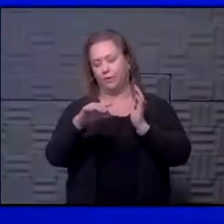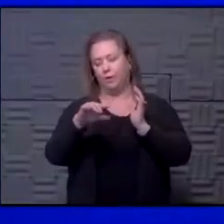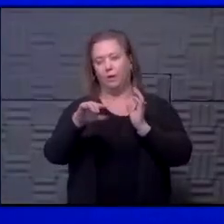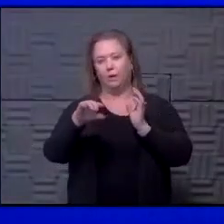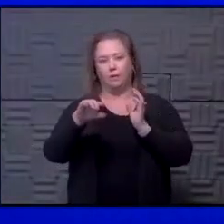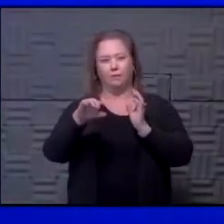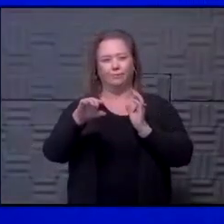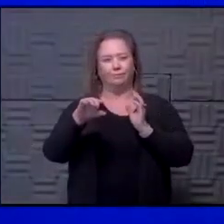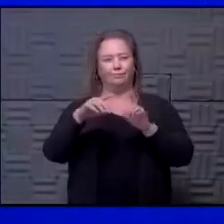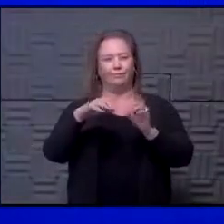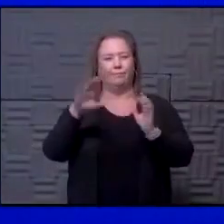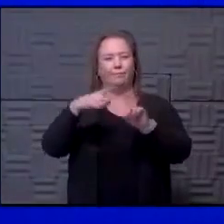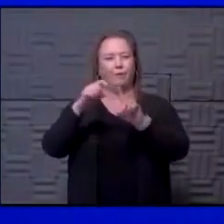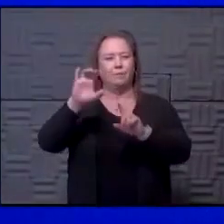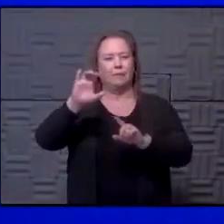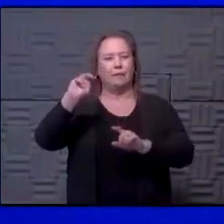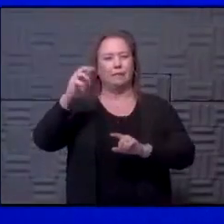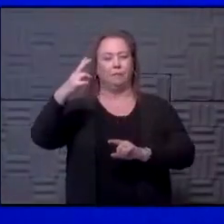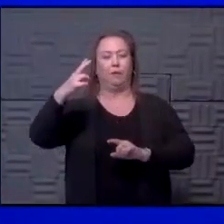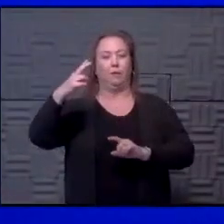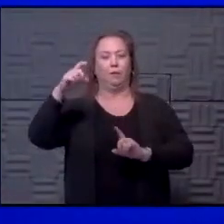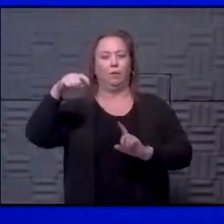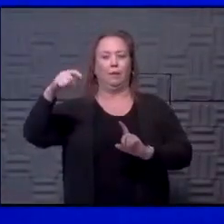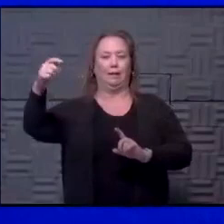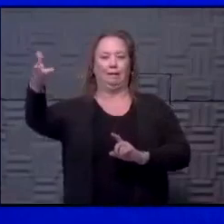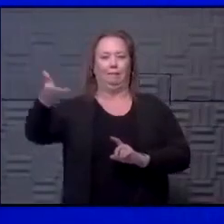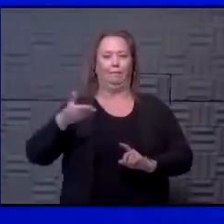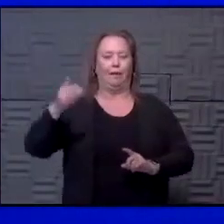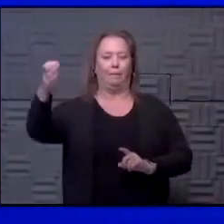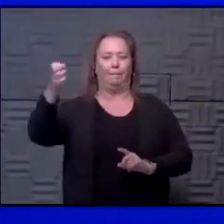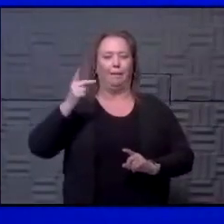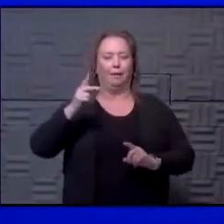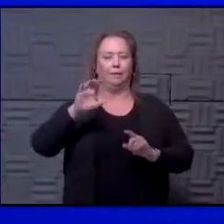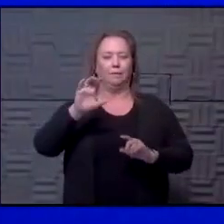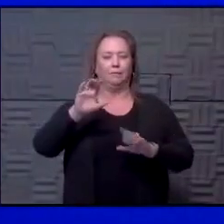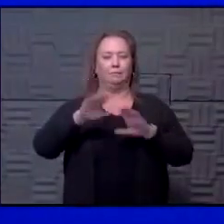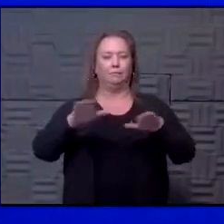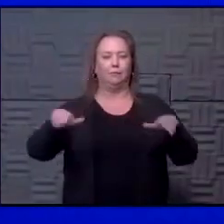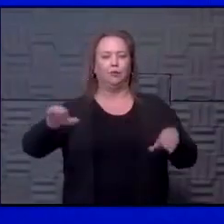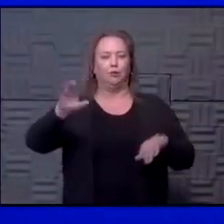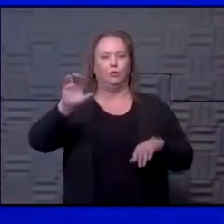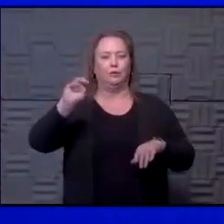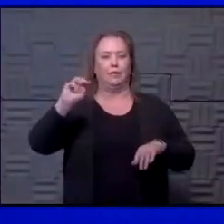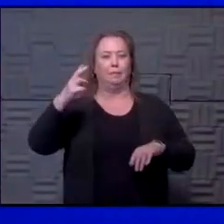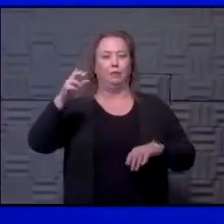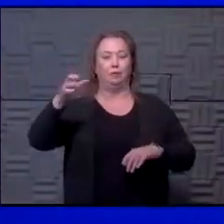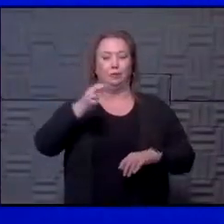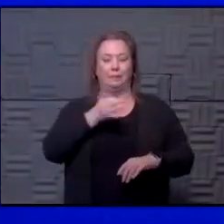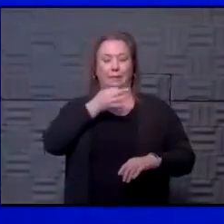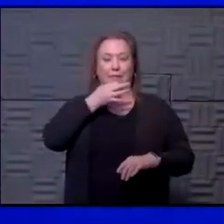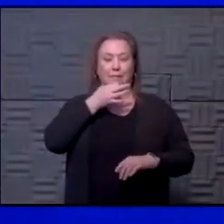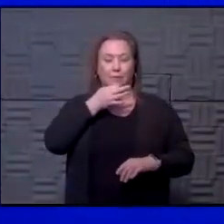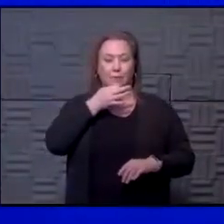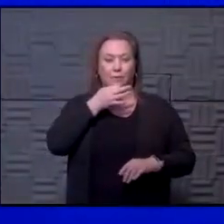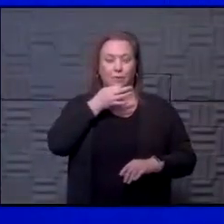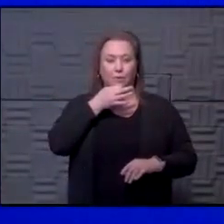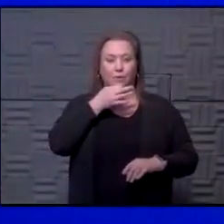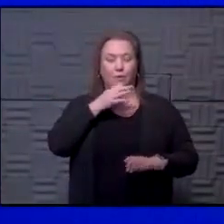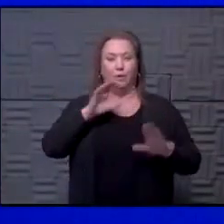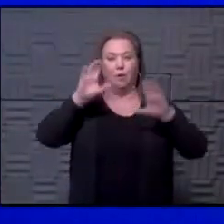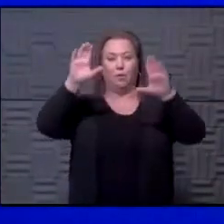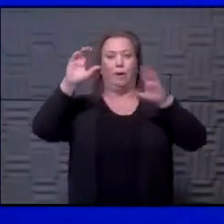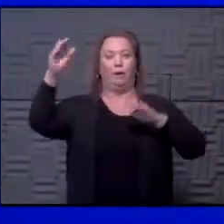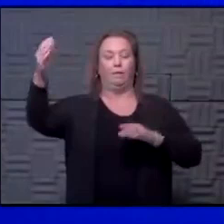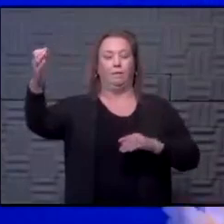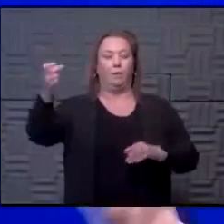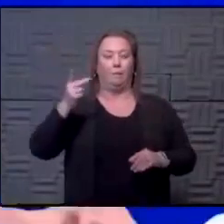Bahoud from Children's Mercy had talked about that. We need to get her back on this program because this is something that she's really the expert in, and I think it would be great to